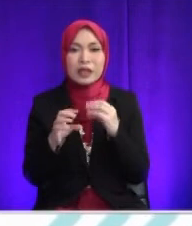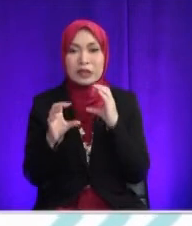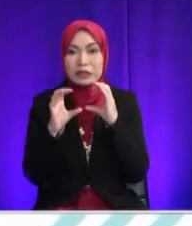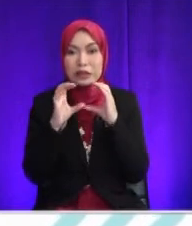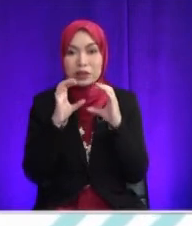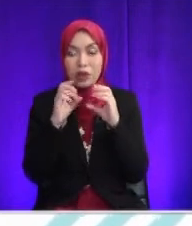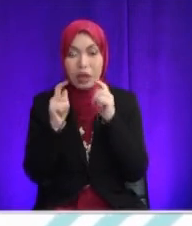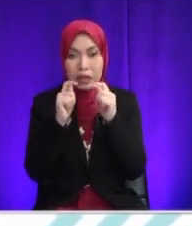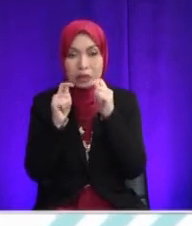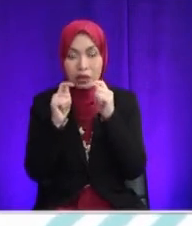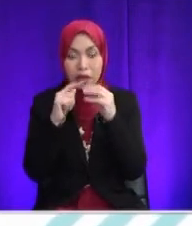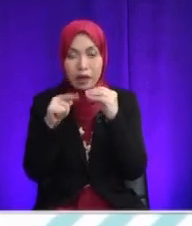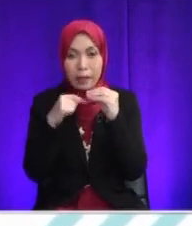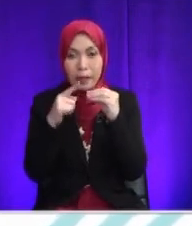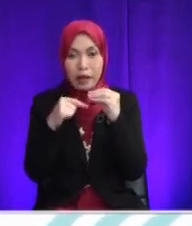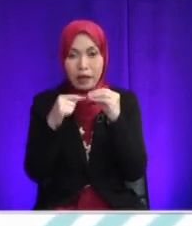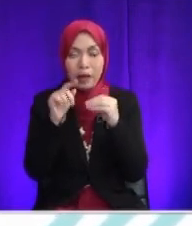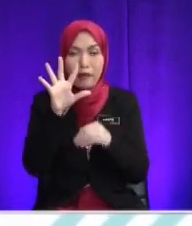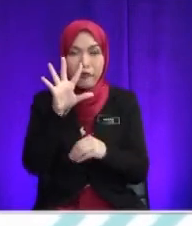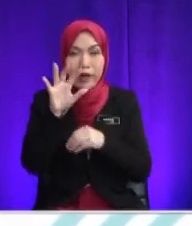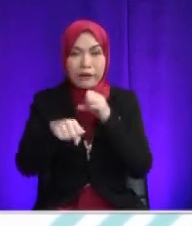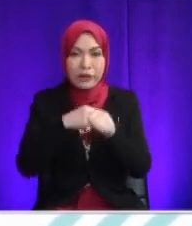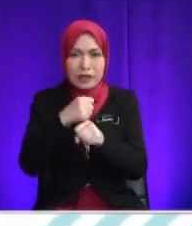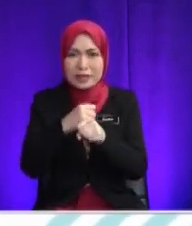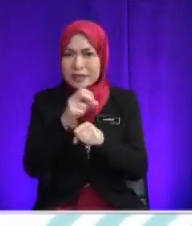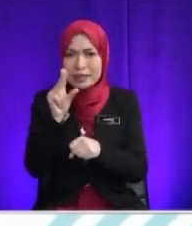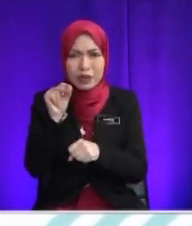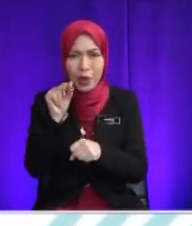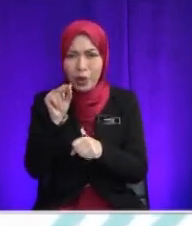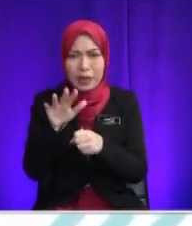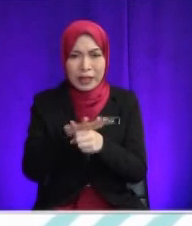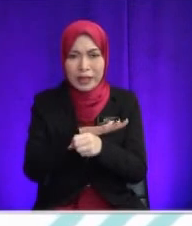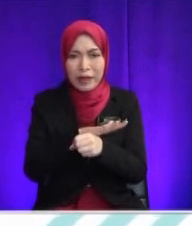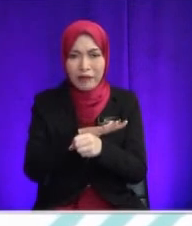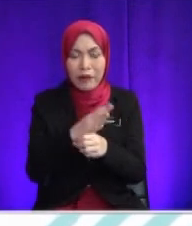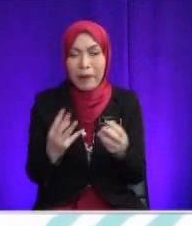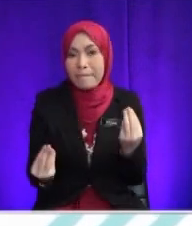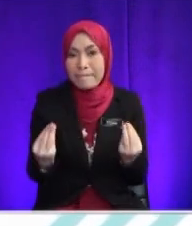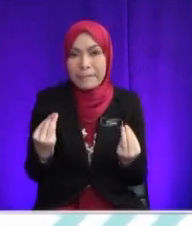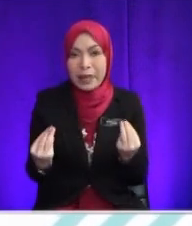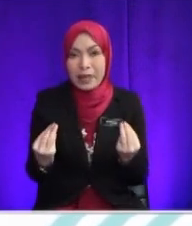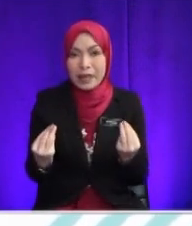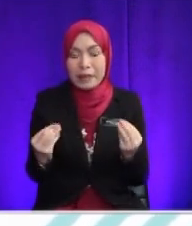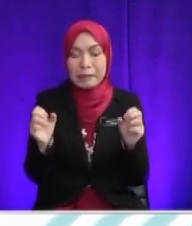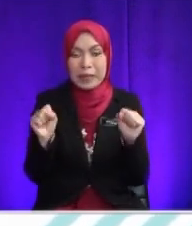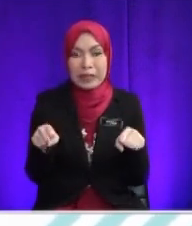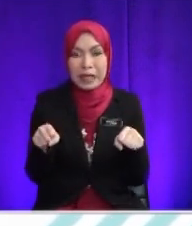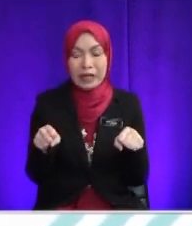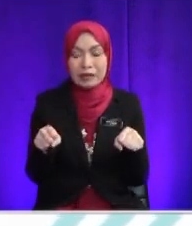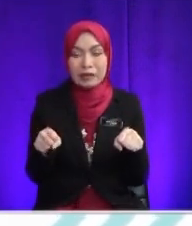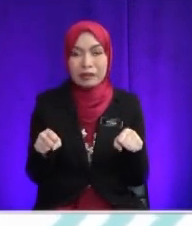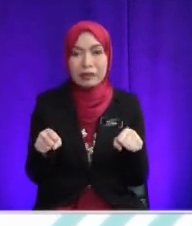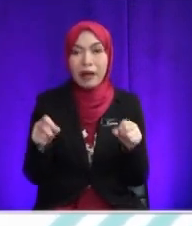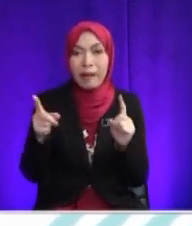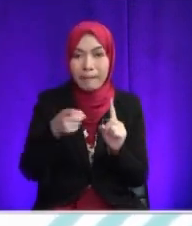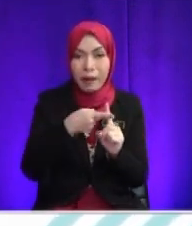saying that 5 years is not enough. They should be punished to death or maybe life prison. So she disagreed with